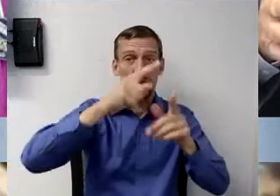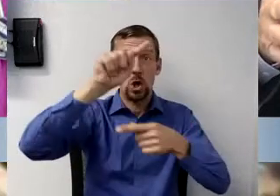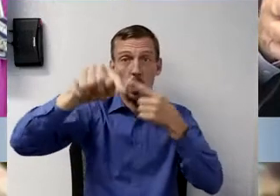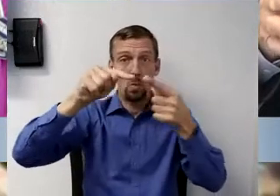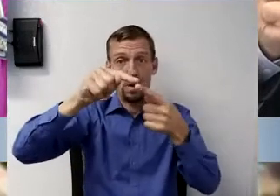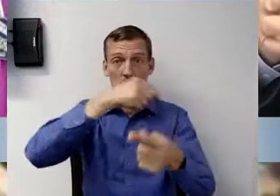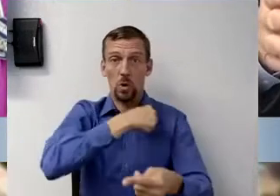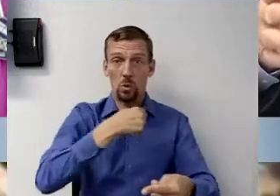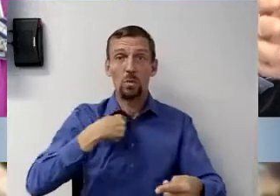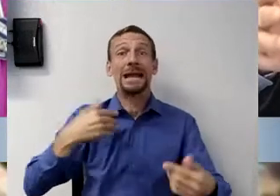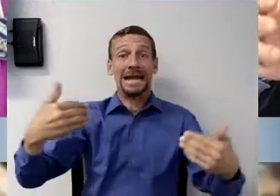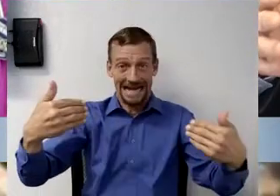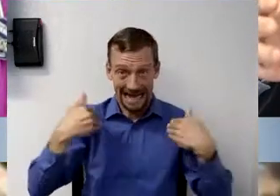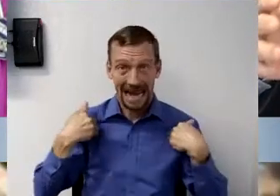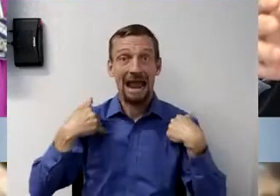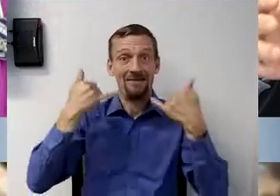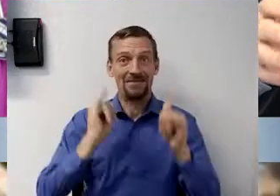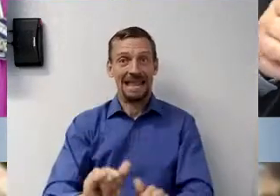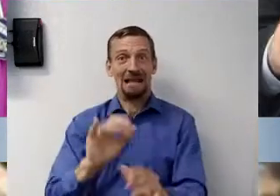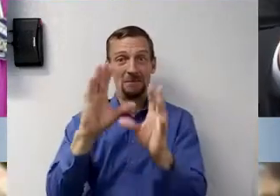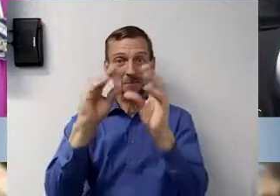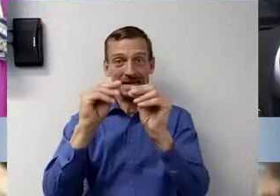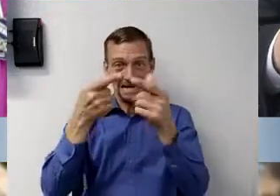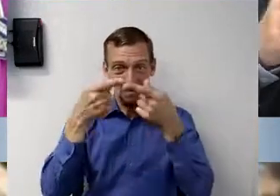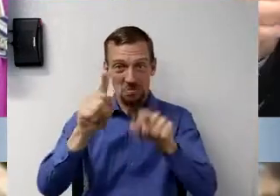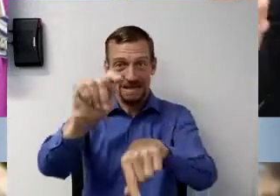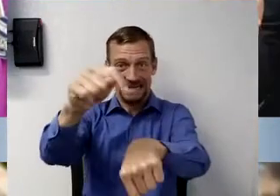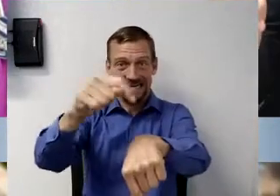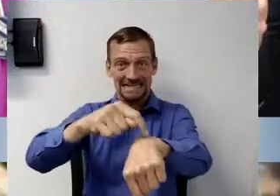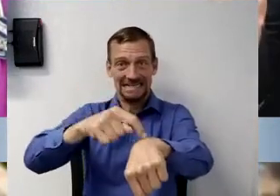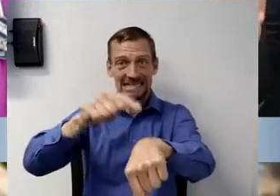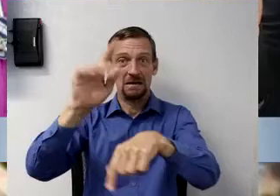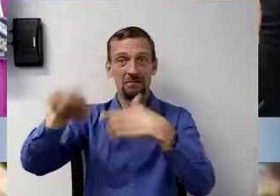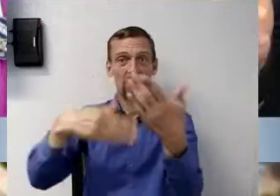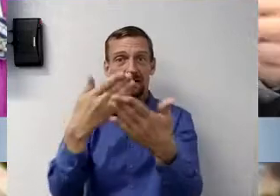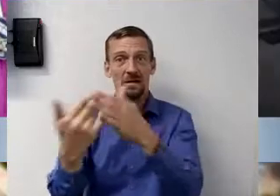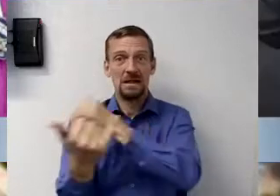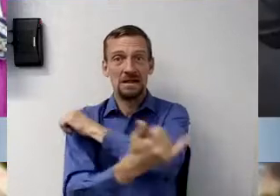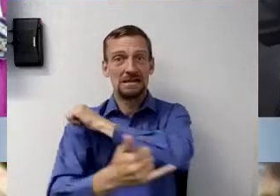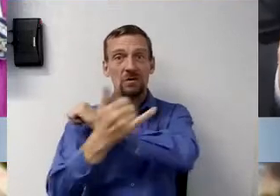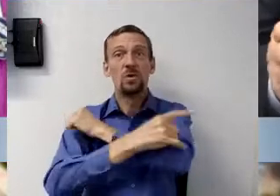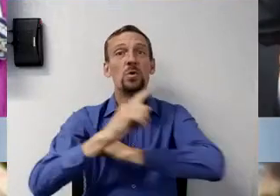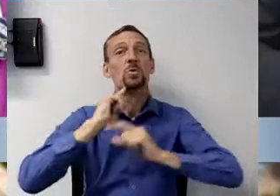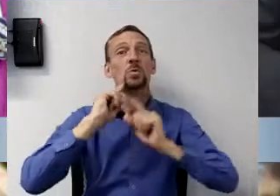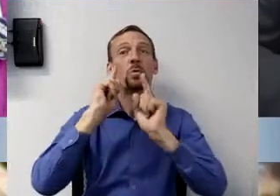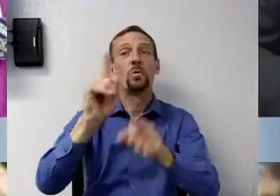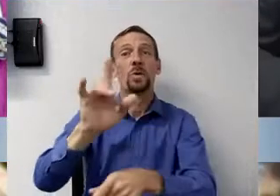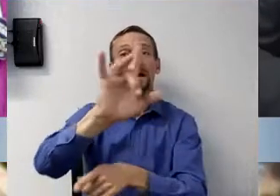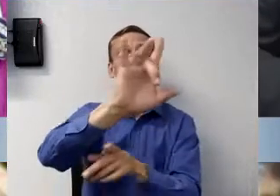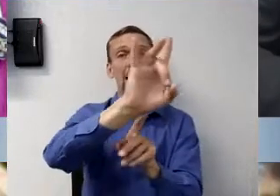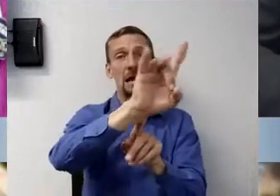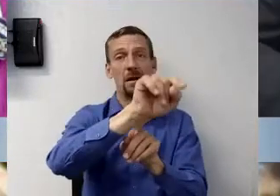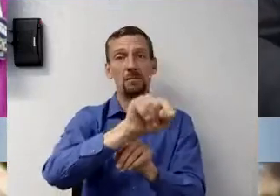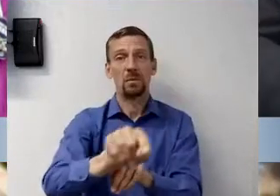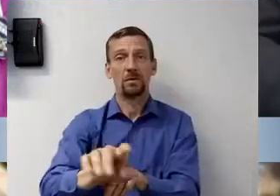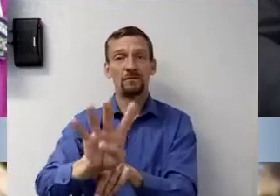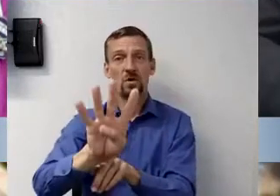conference, the most current positivity rate across the entire county, they were reporting at